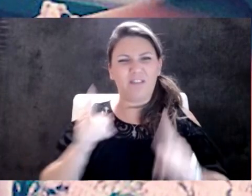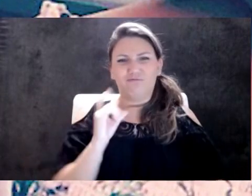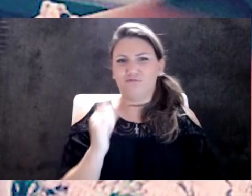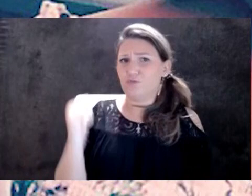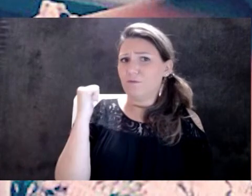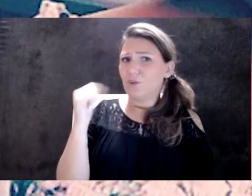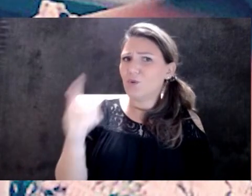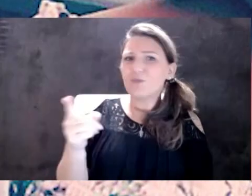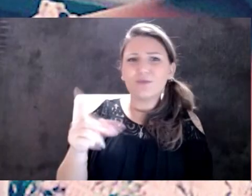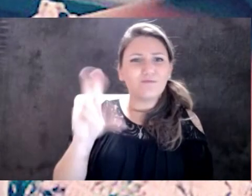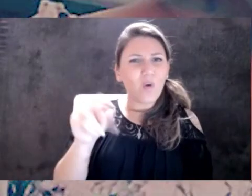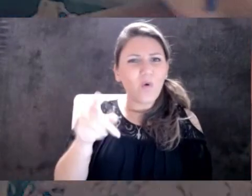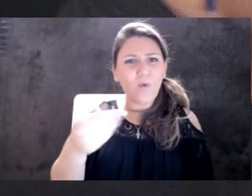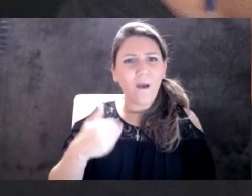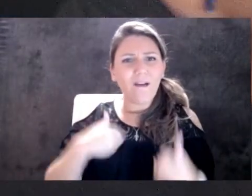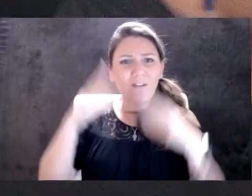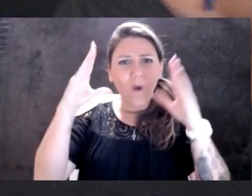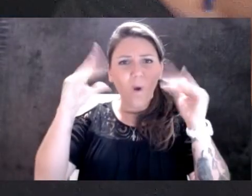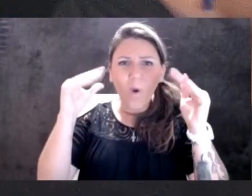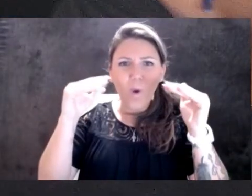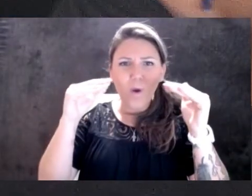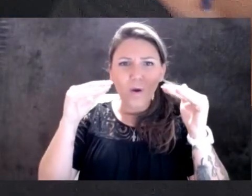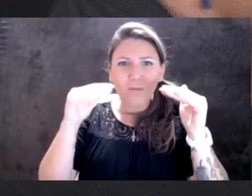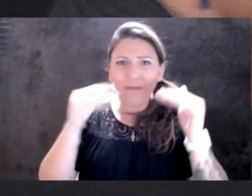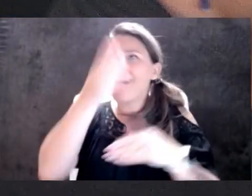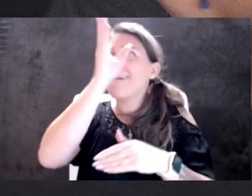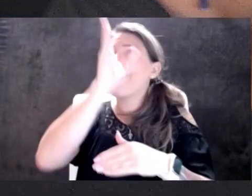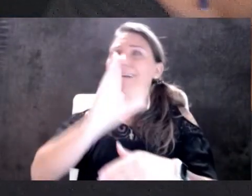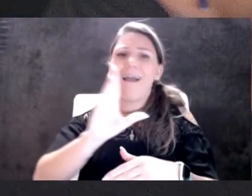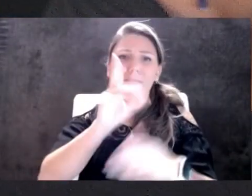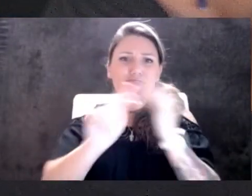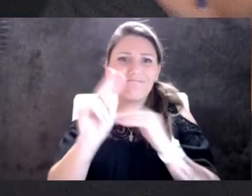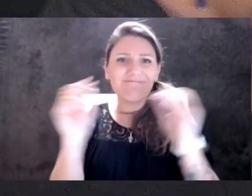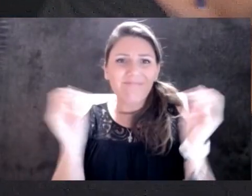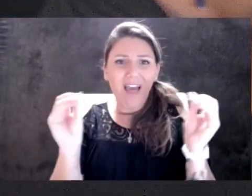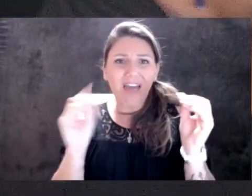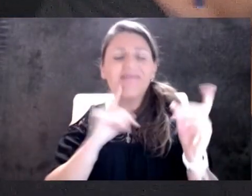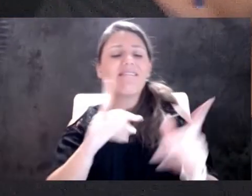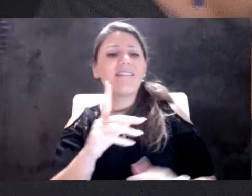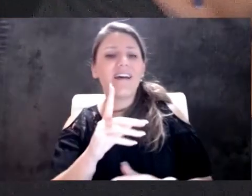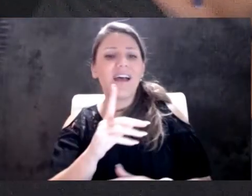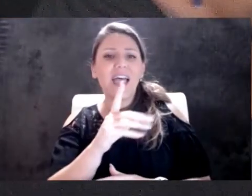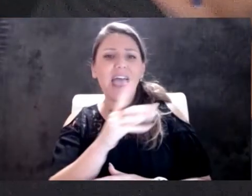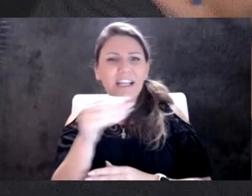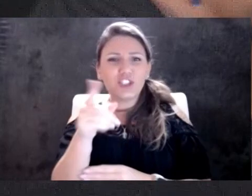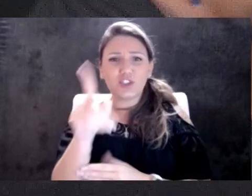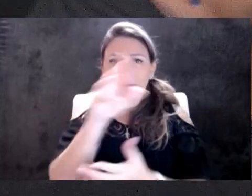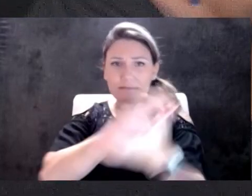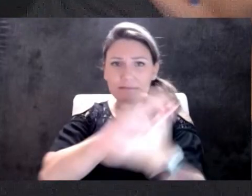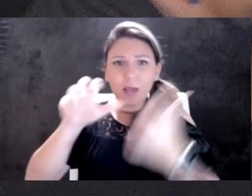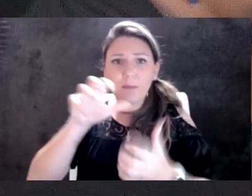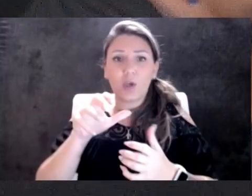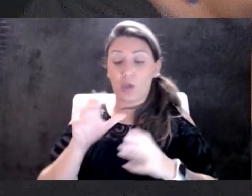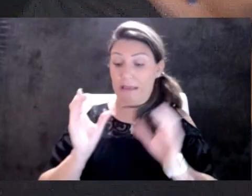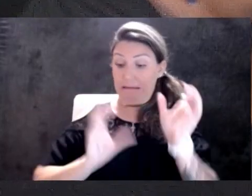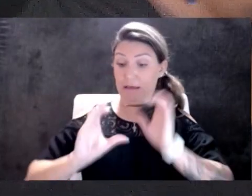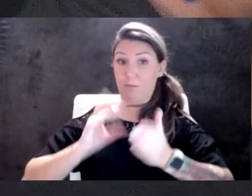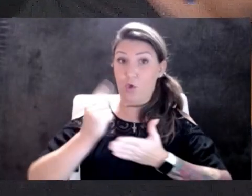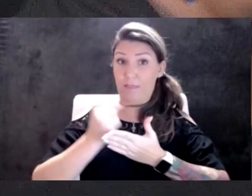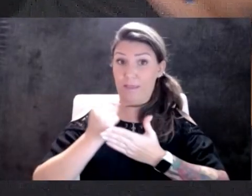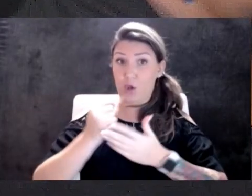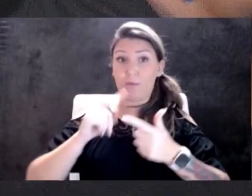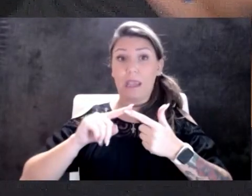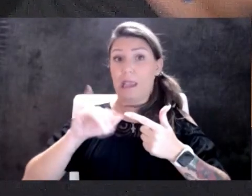her hope to keep fighting. For nearly 2 years, Vanessa went through a combination of chemotherapy, immunotherapy,